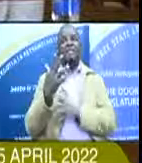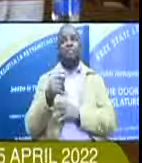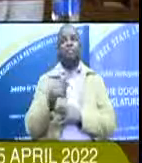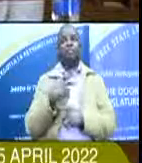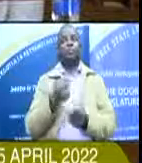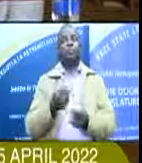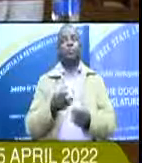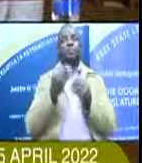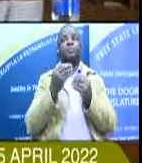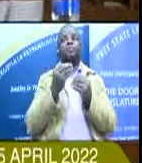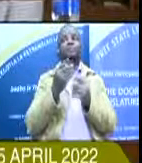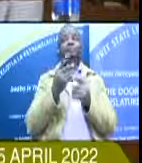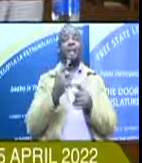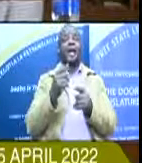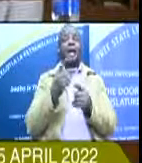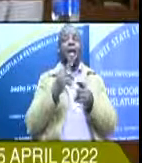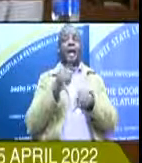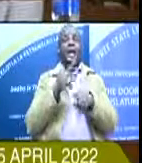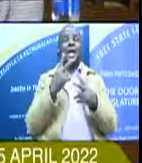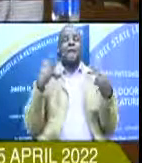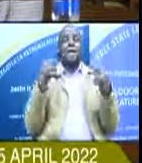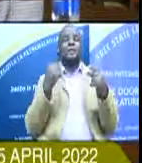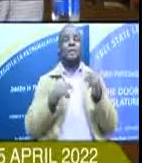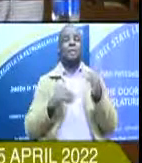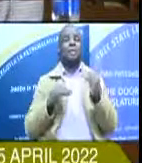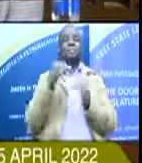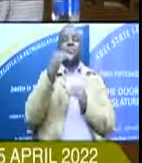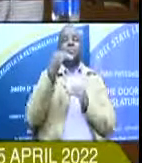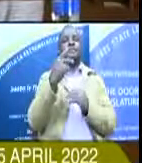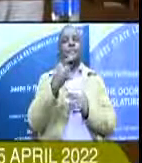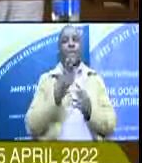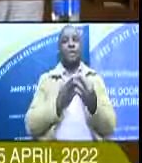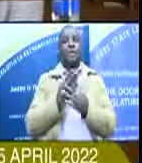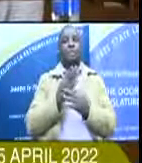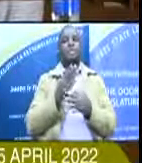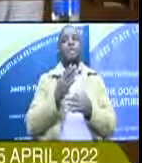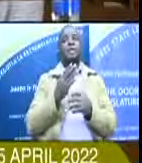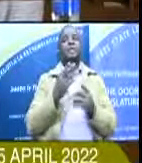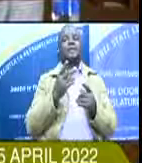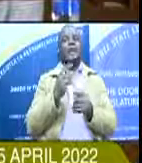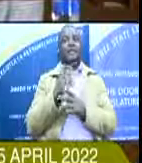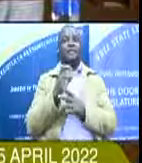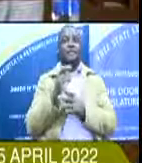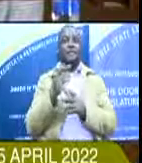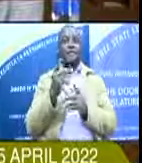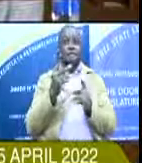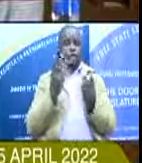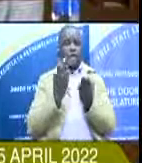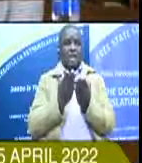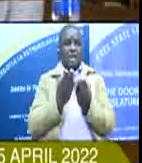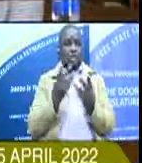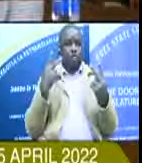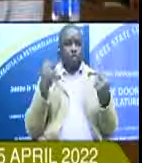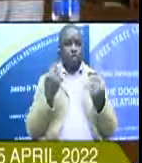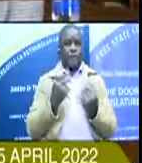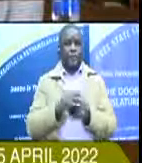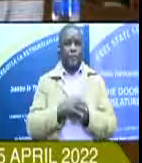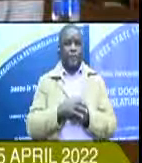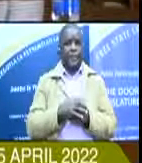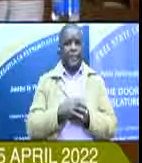promoted qualified nurses that completed bridging course through Free State School of Nursing for career pathing